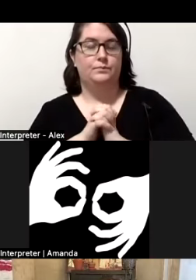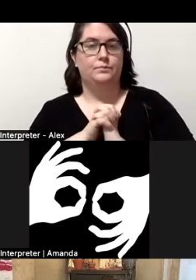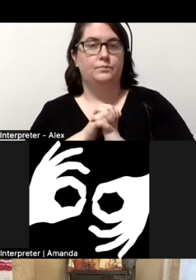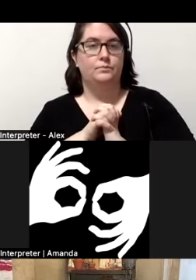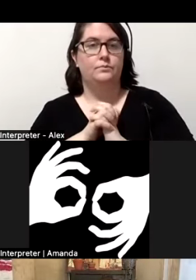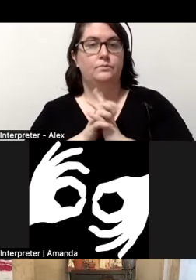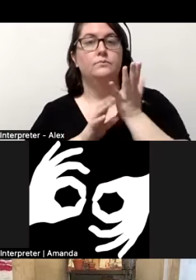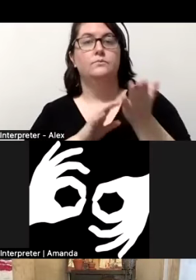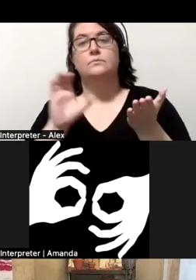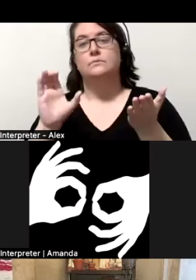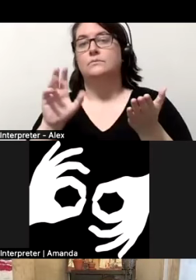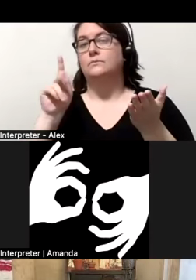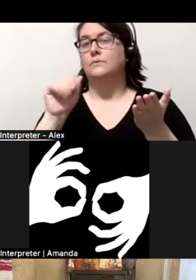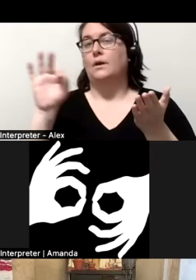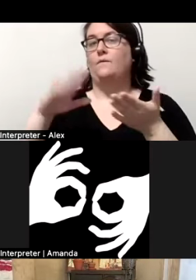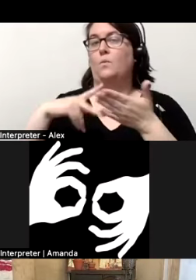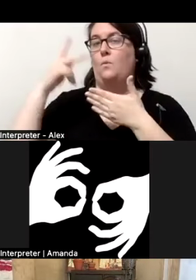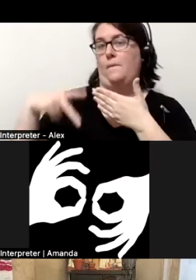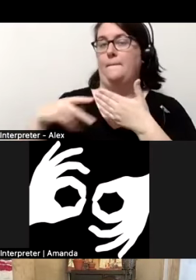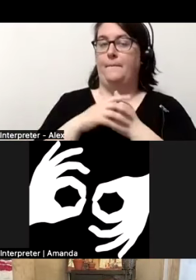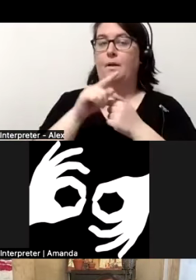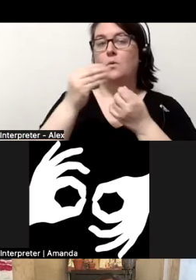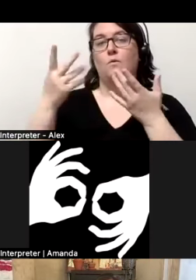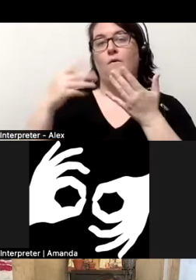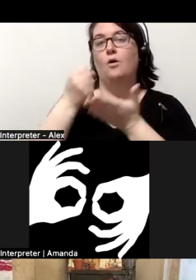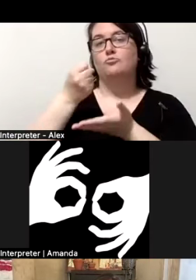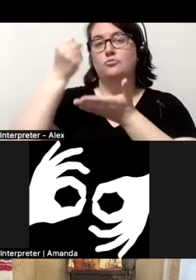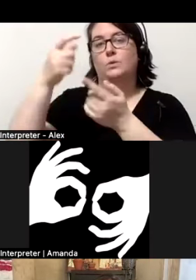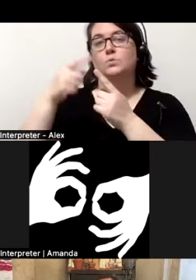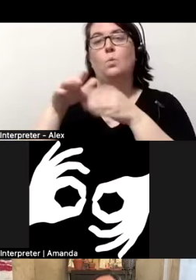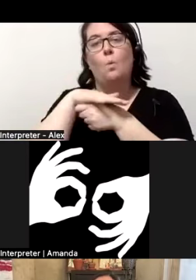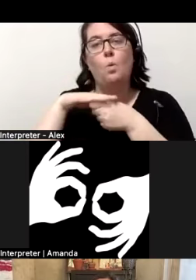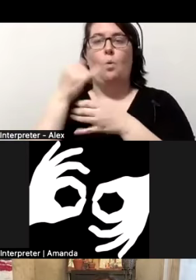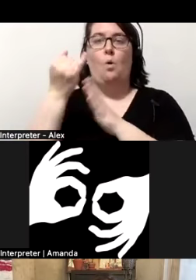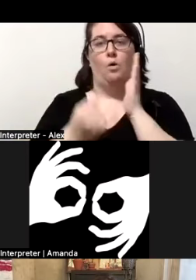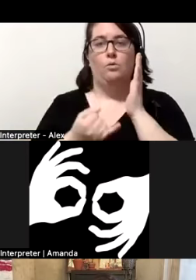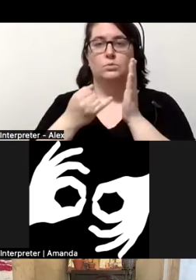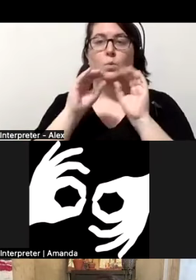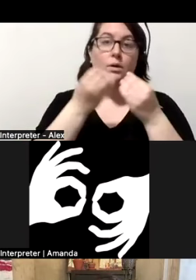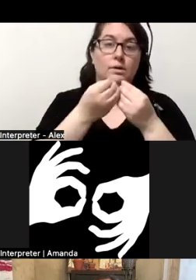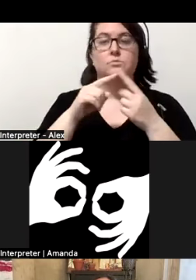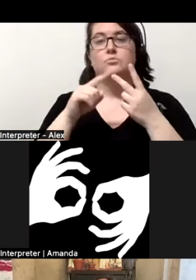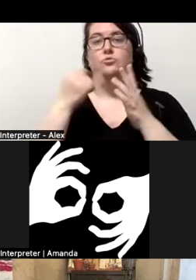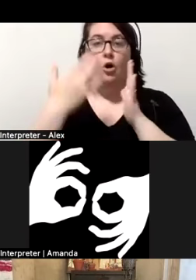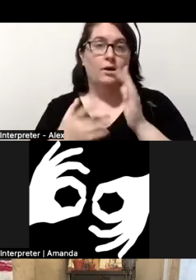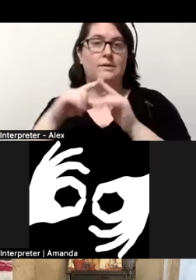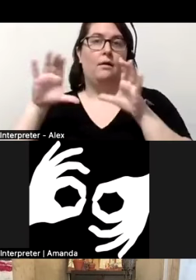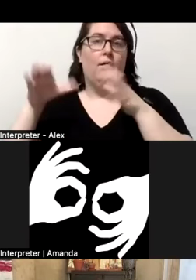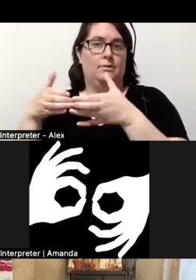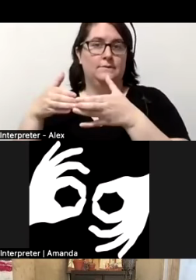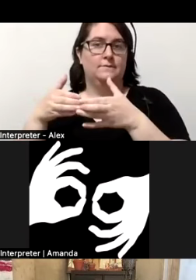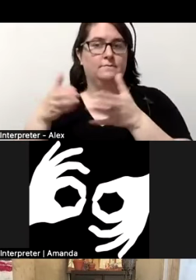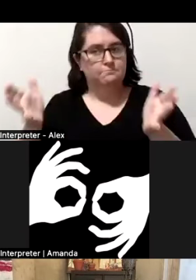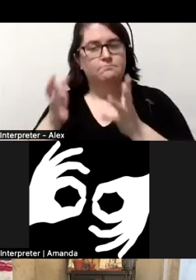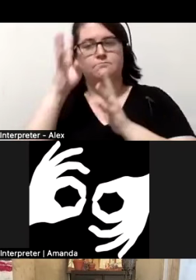So the CKAF program provides grants to local arts organizations, artists, and collectives to foster creativity at